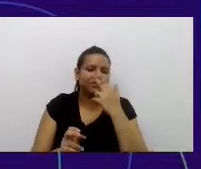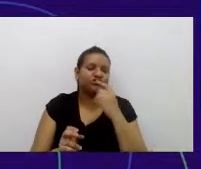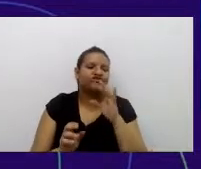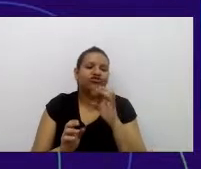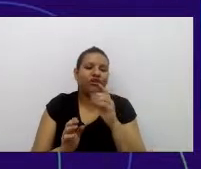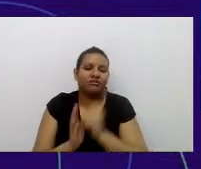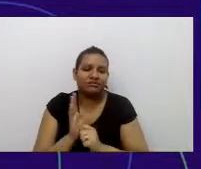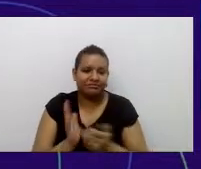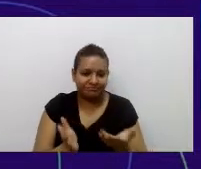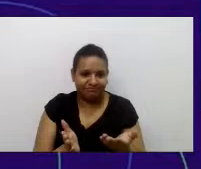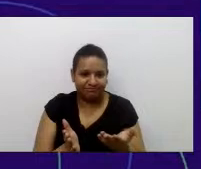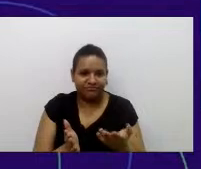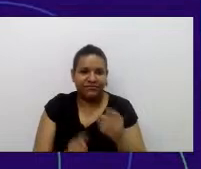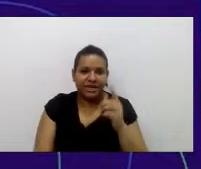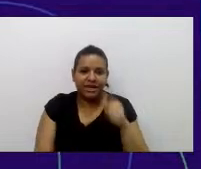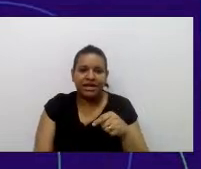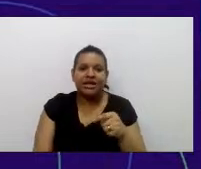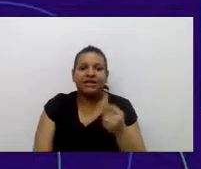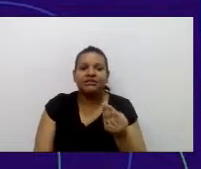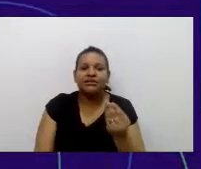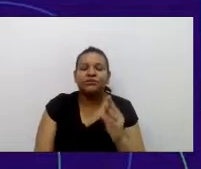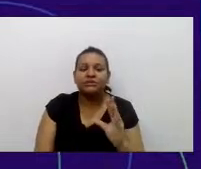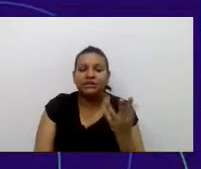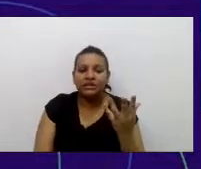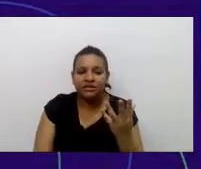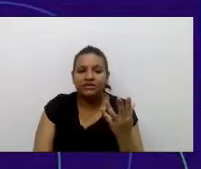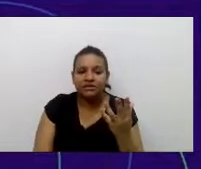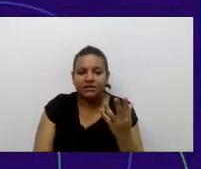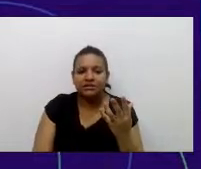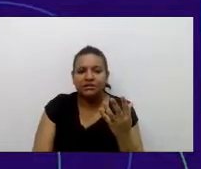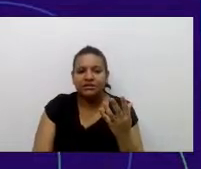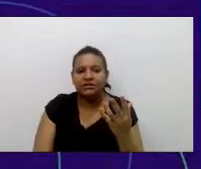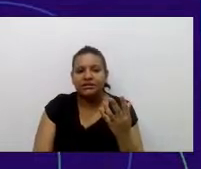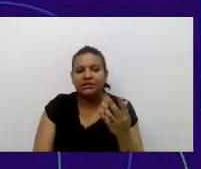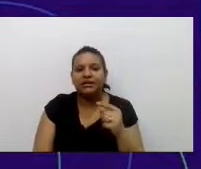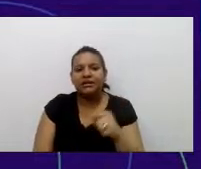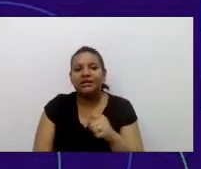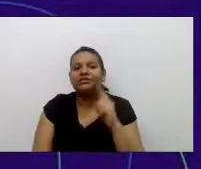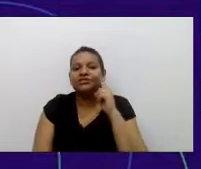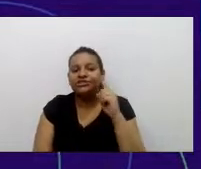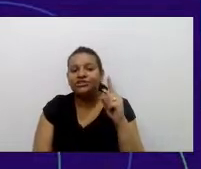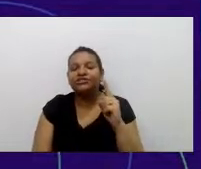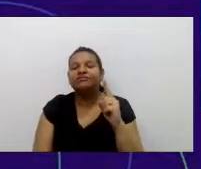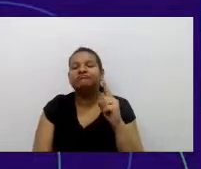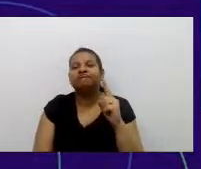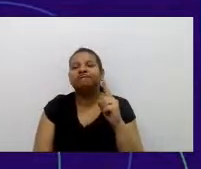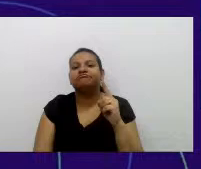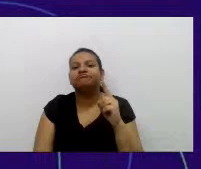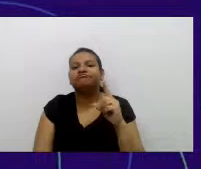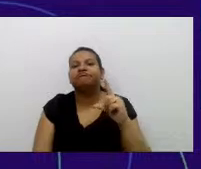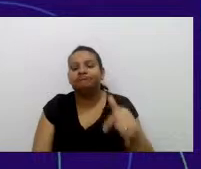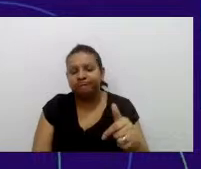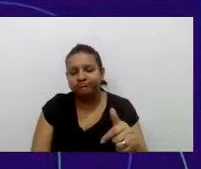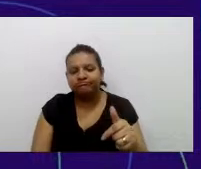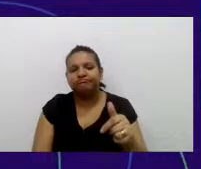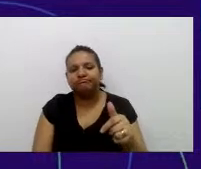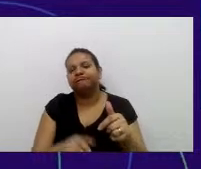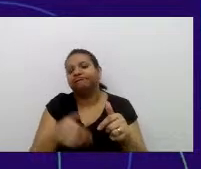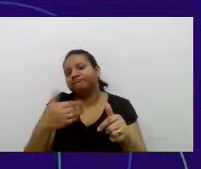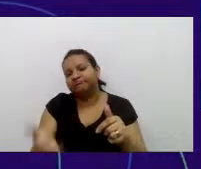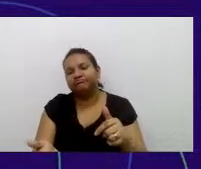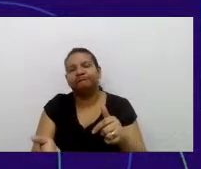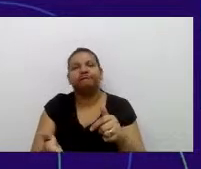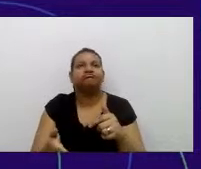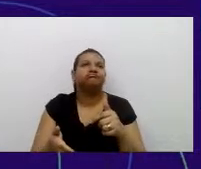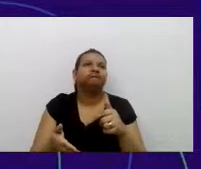of the assignment and the steps that the student took to the day of the final assignment? I